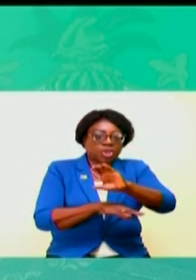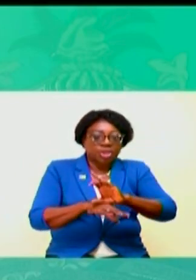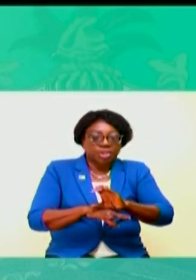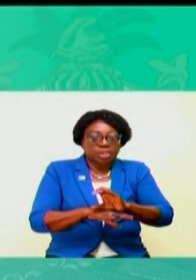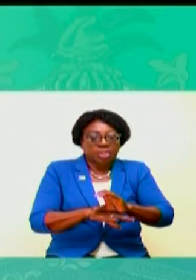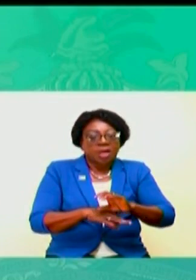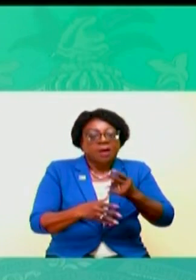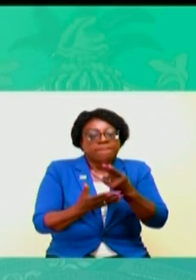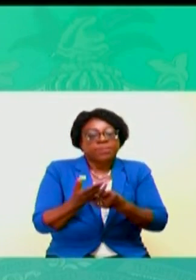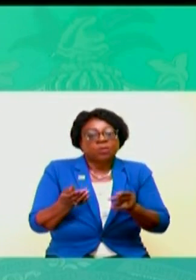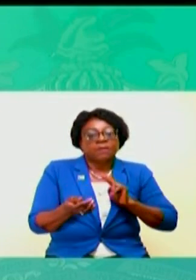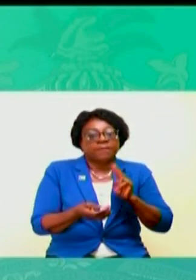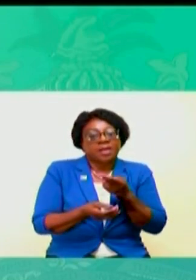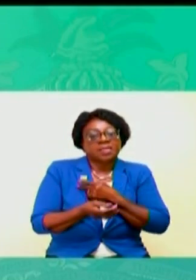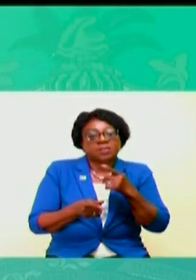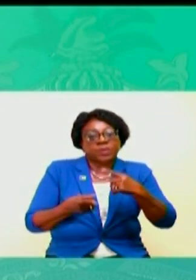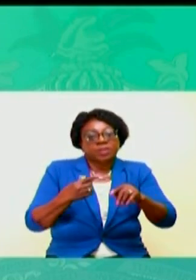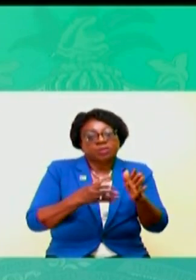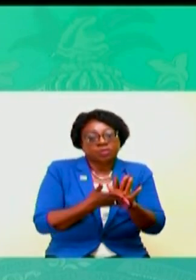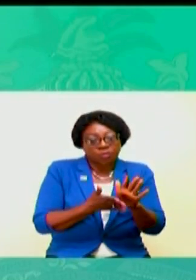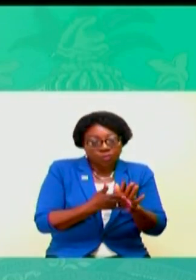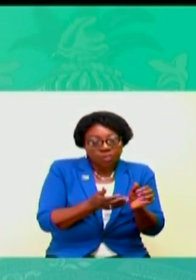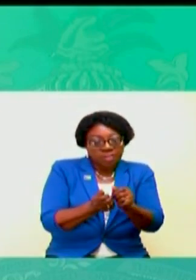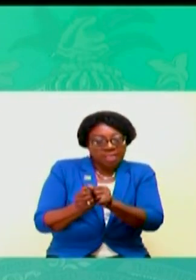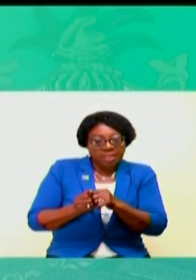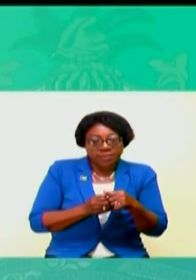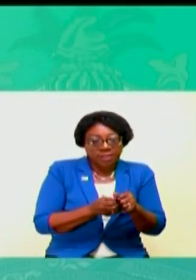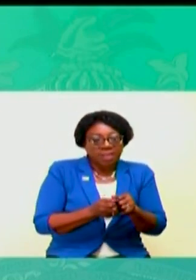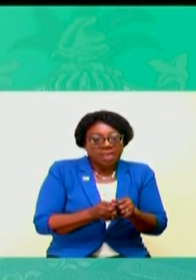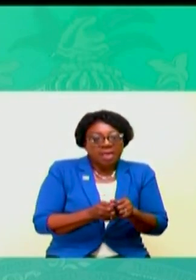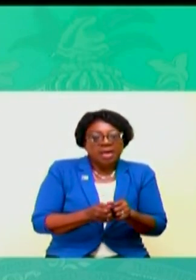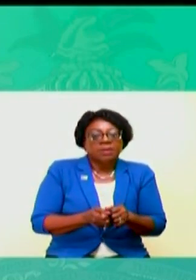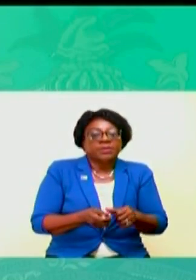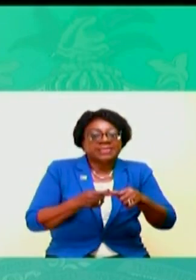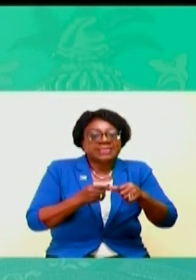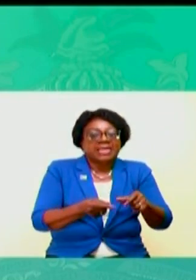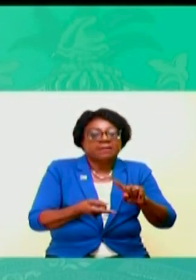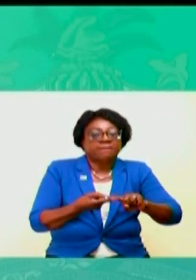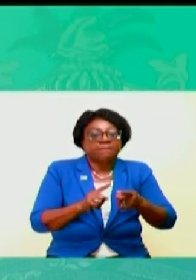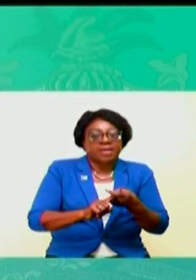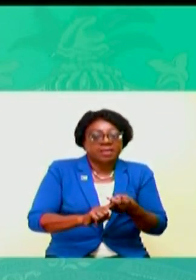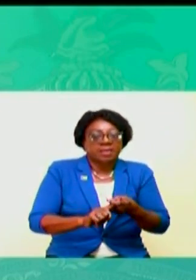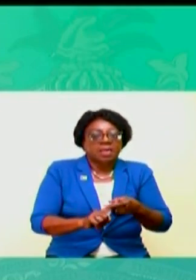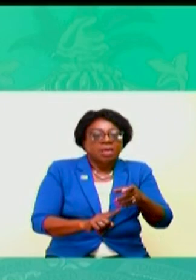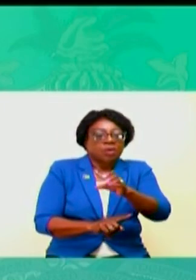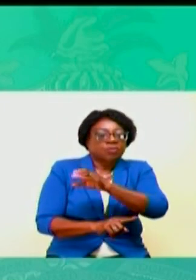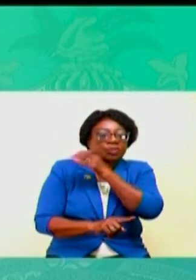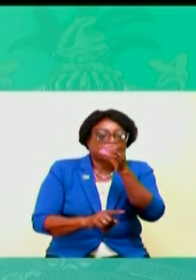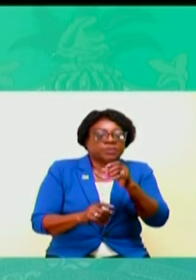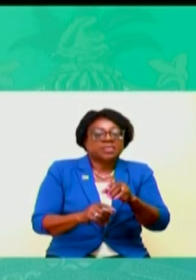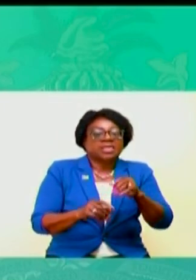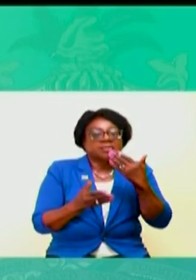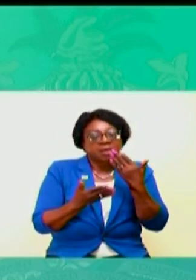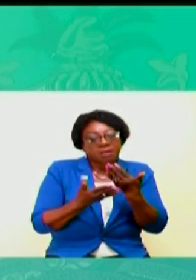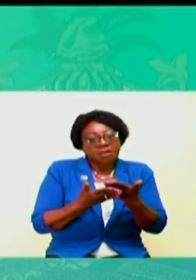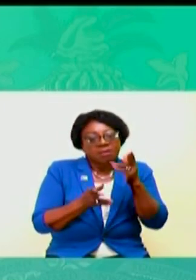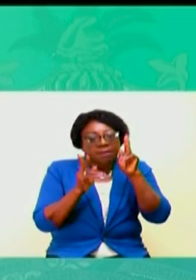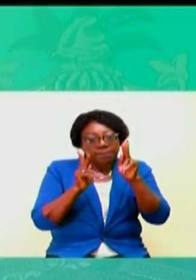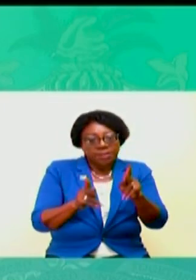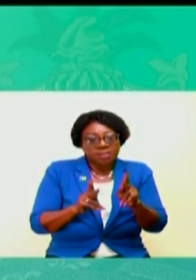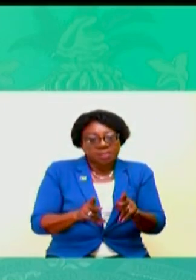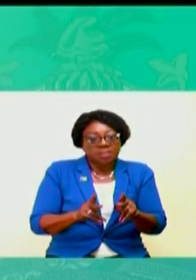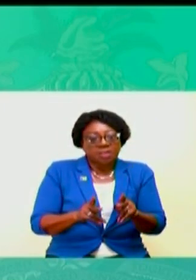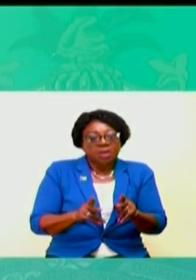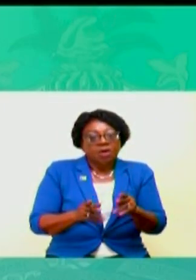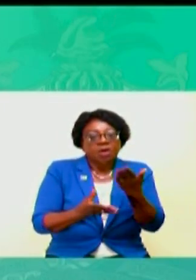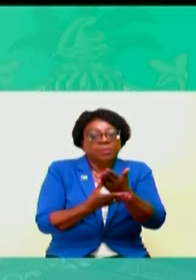remained friends over these past decades. Chris was just a good person, pure in heart and poor in spirit. On behalf